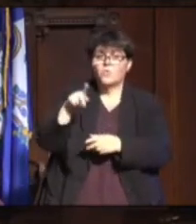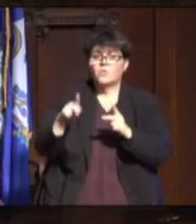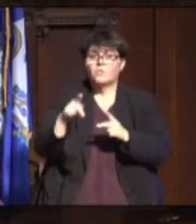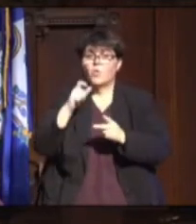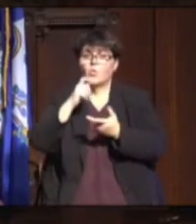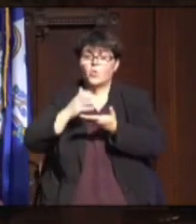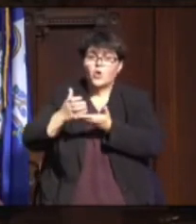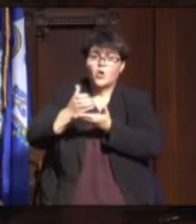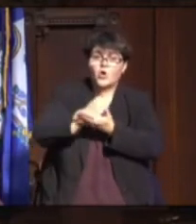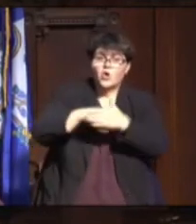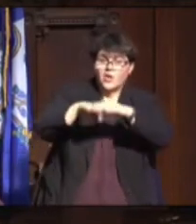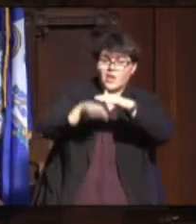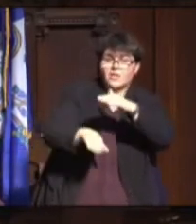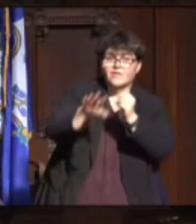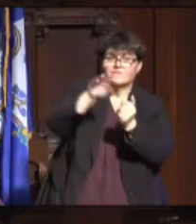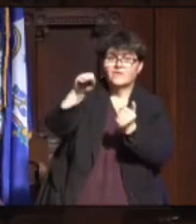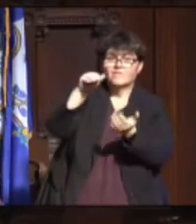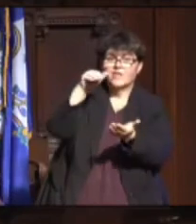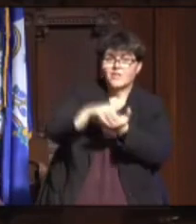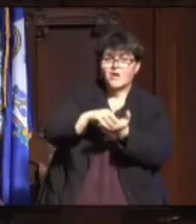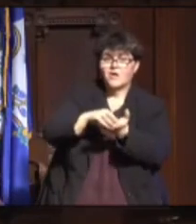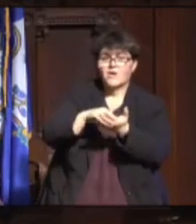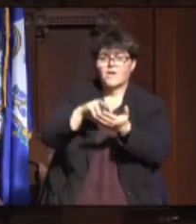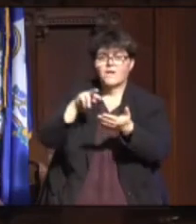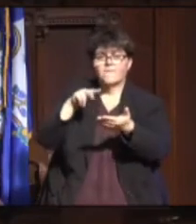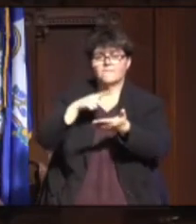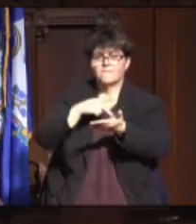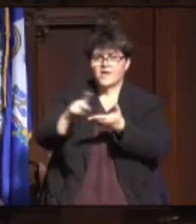no state income tax.